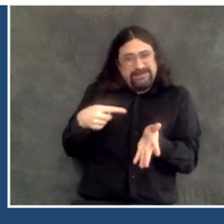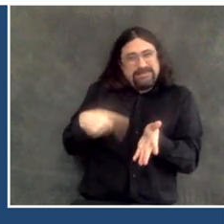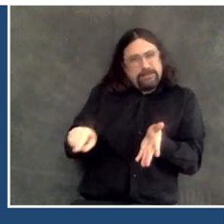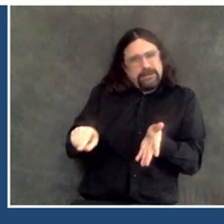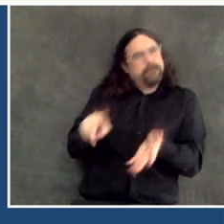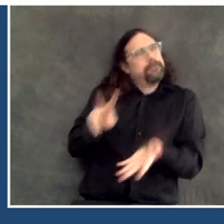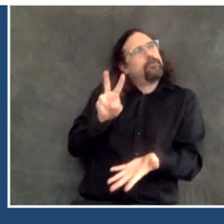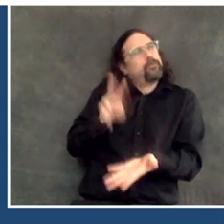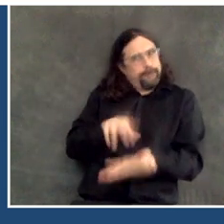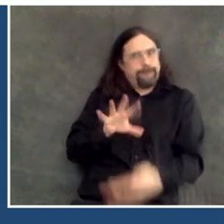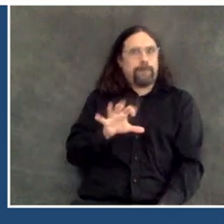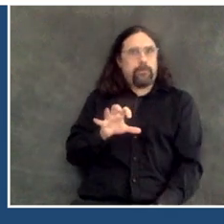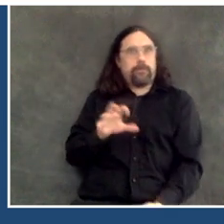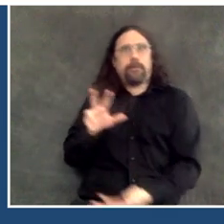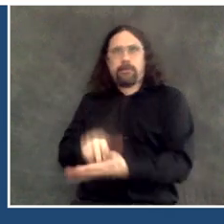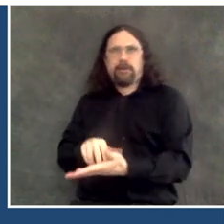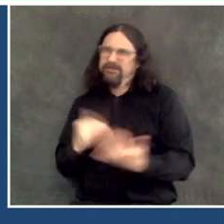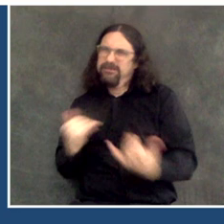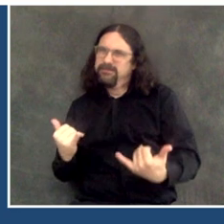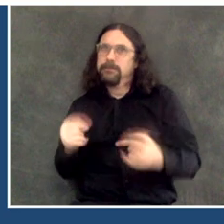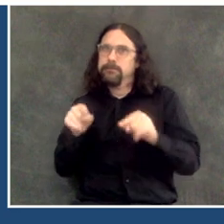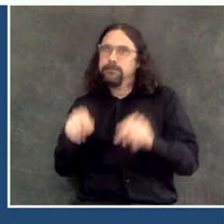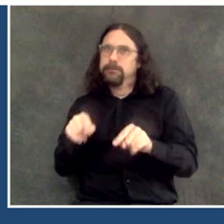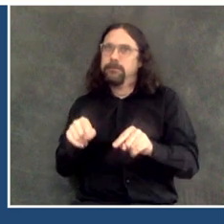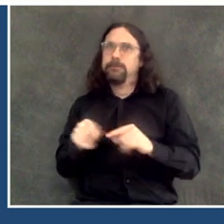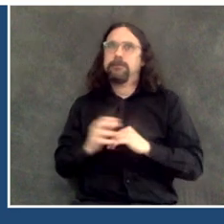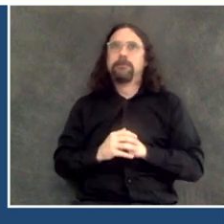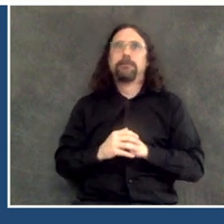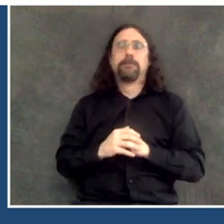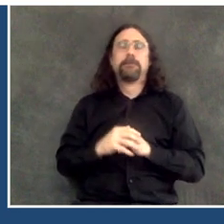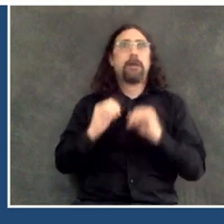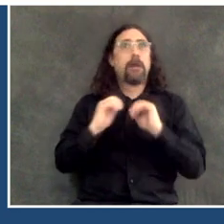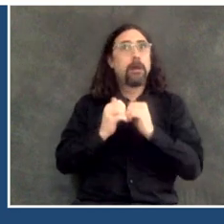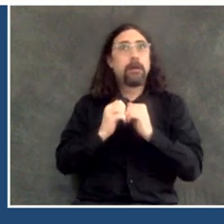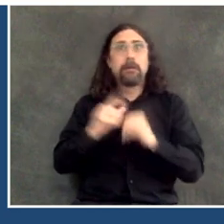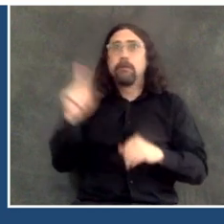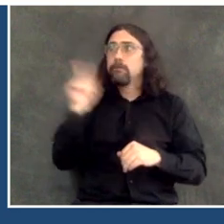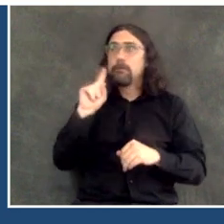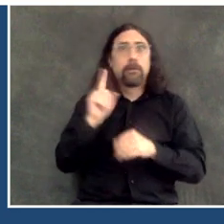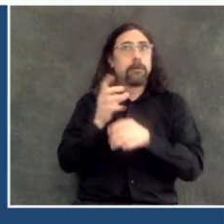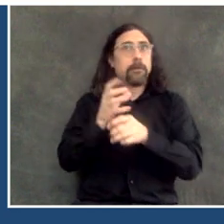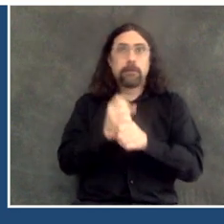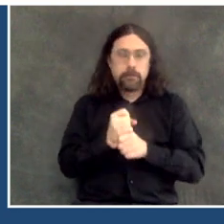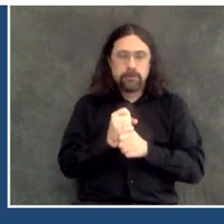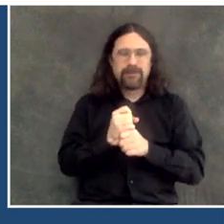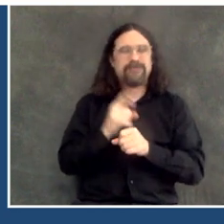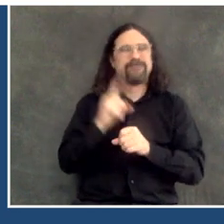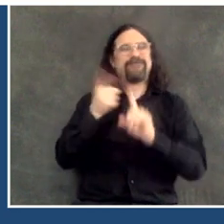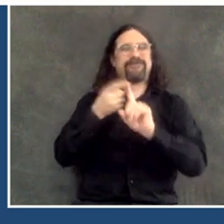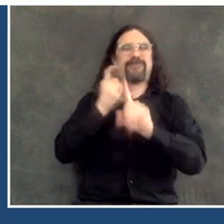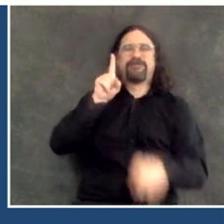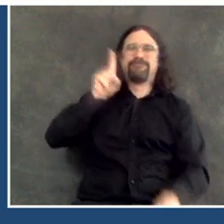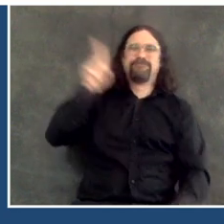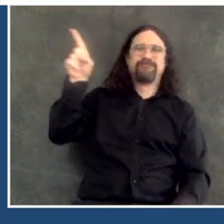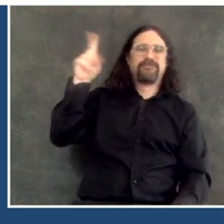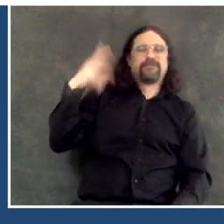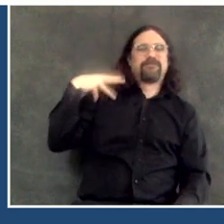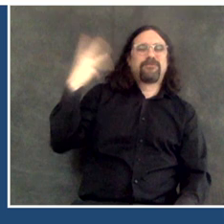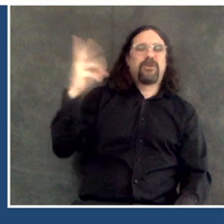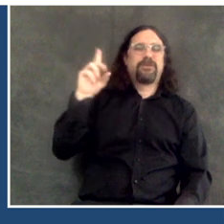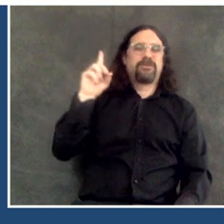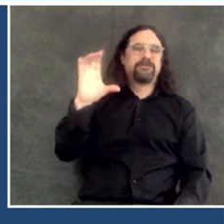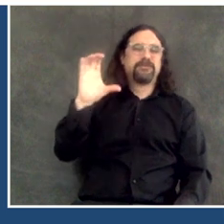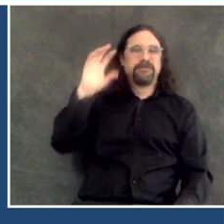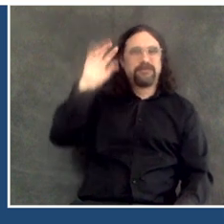most important source. We have only an approximation, and let me hasten to say,